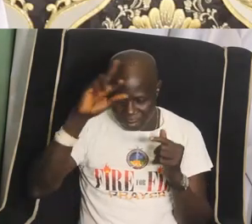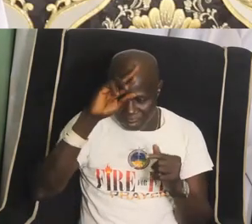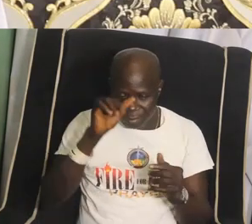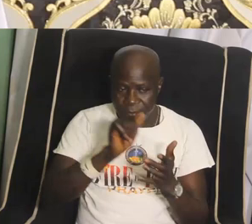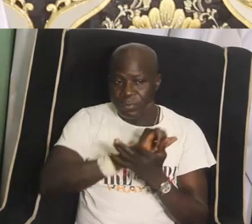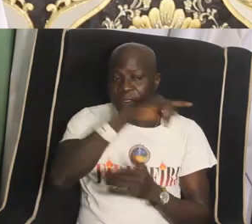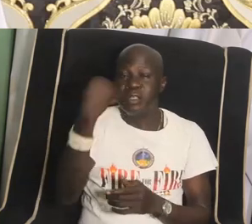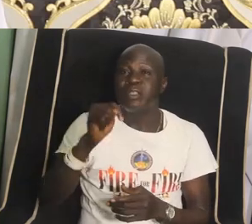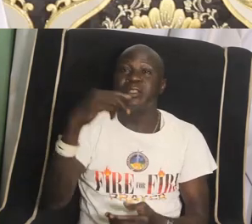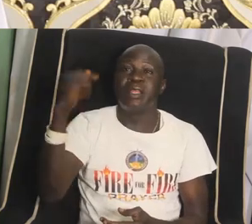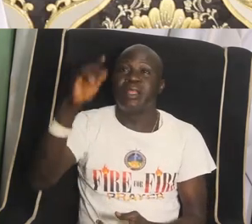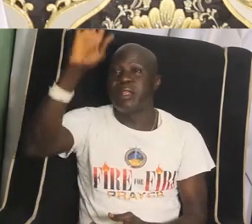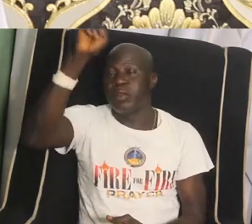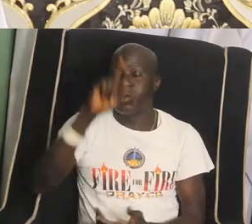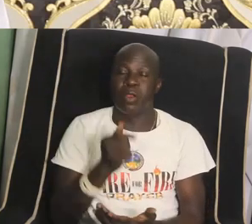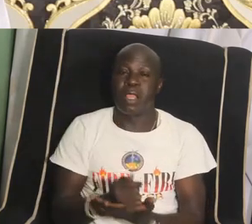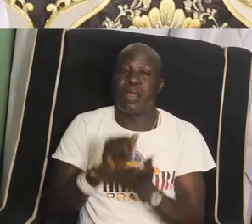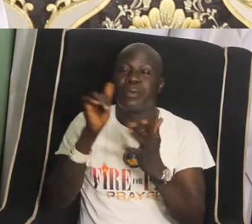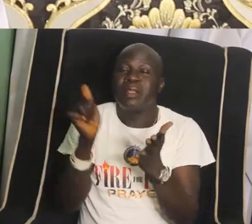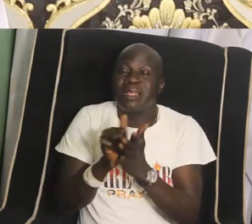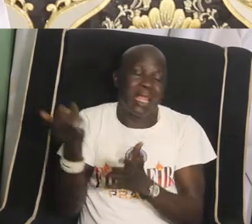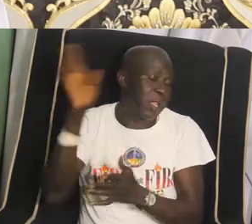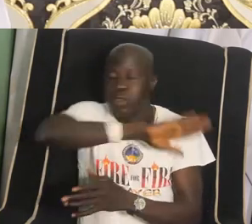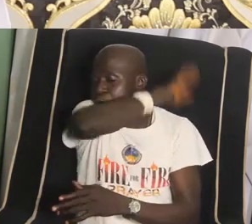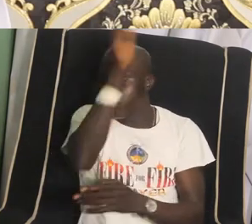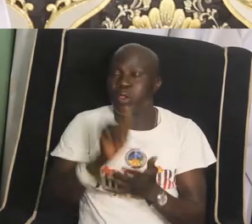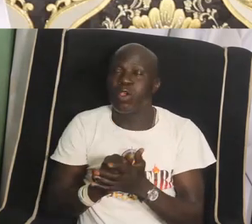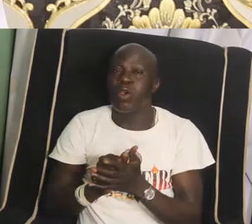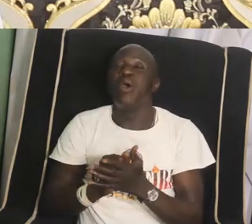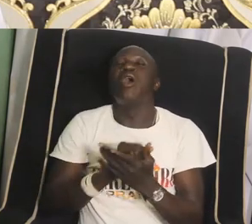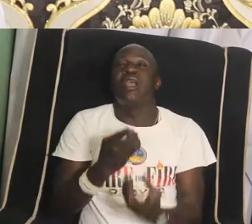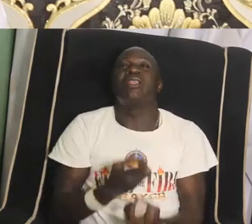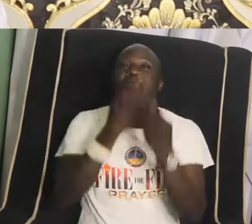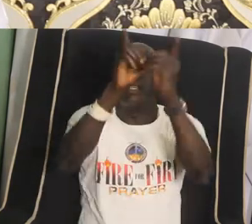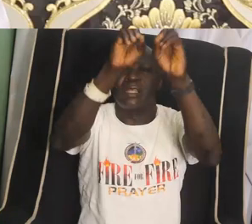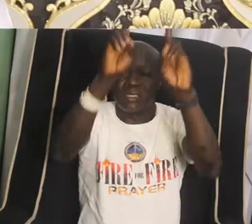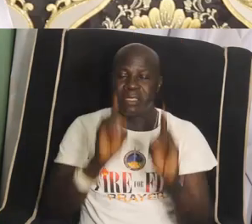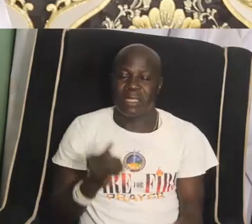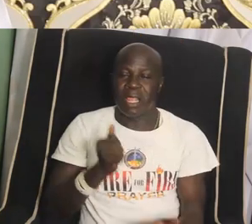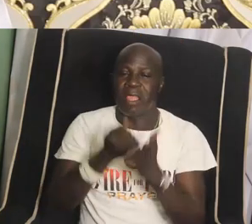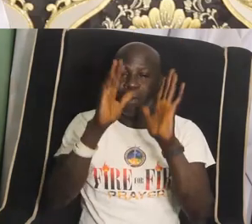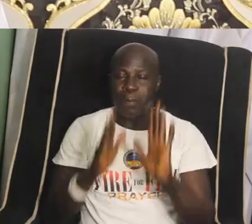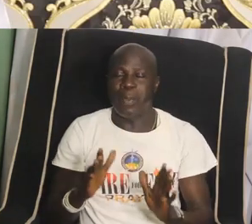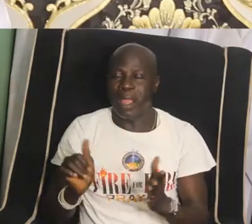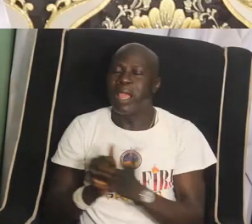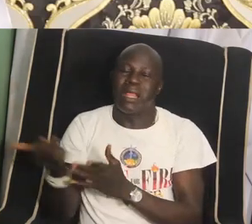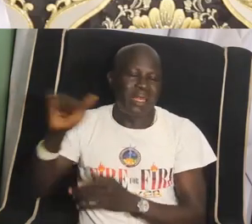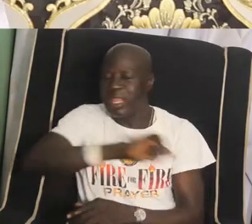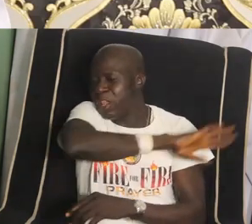sir. There is an help that will call destiny